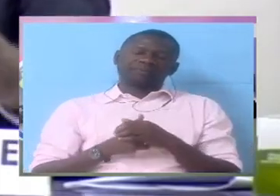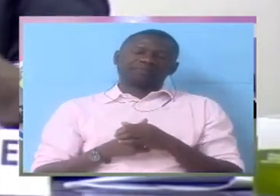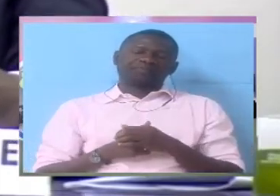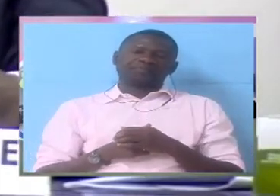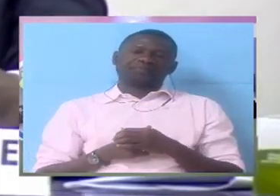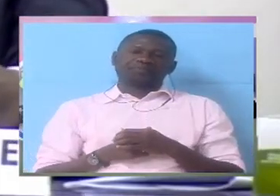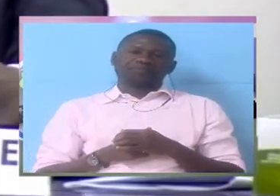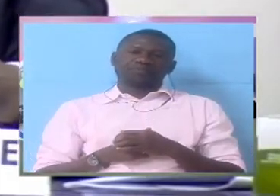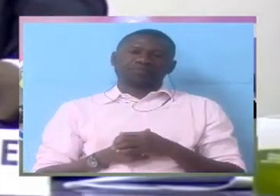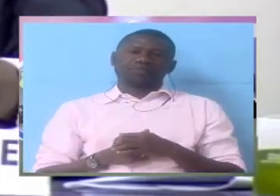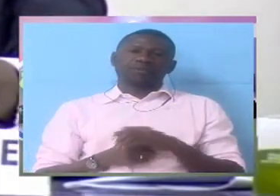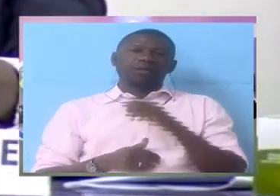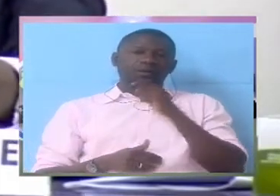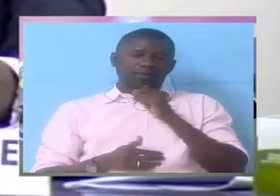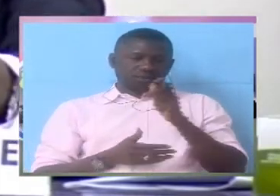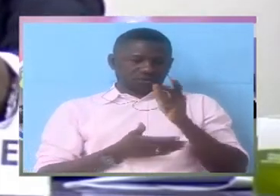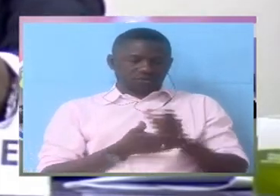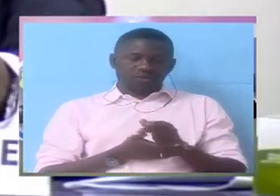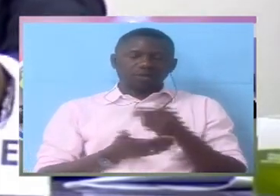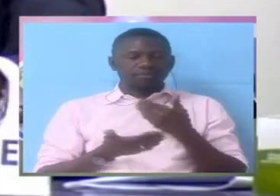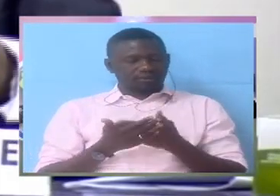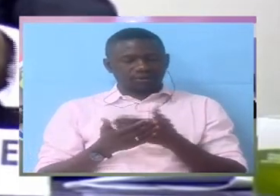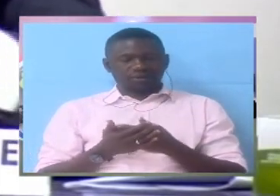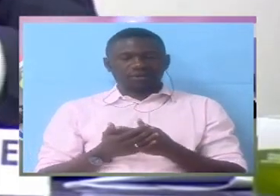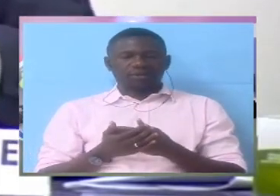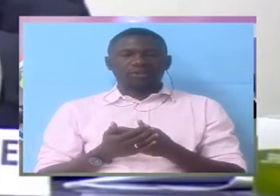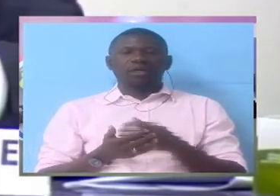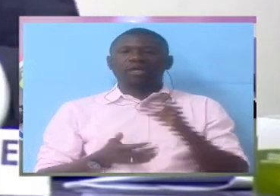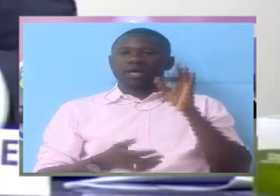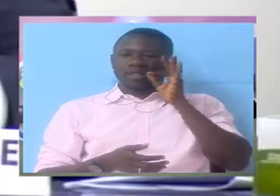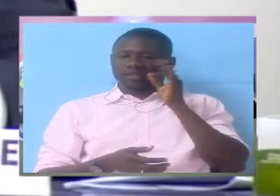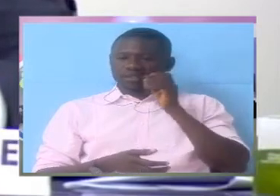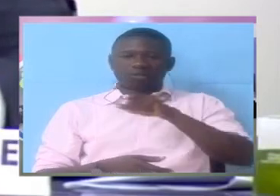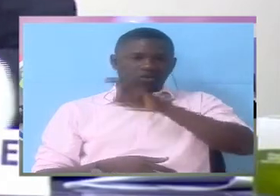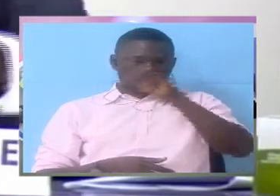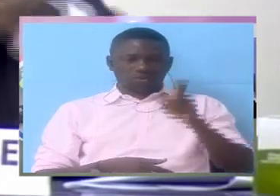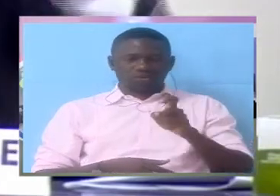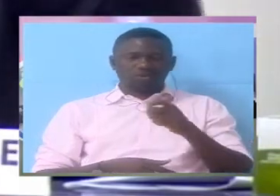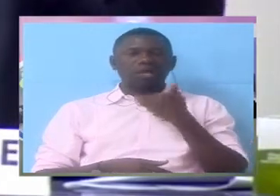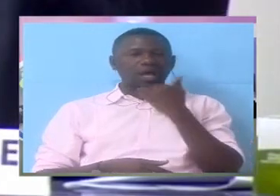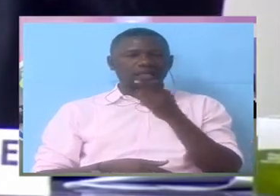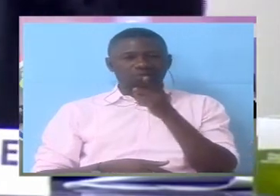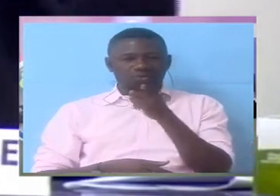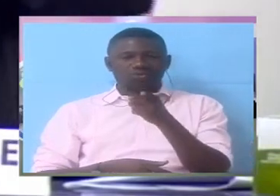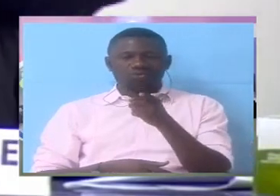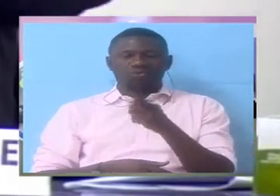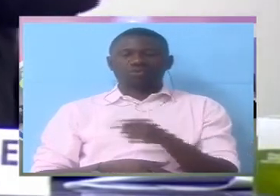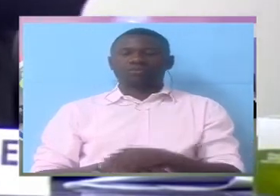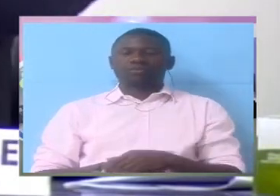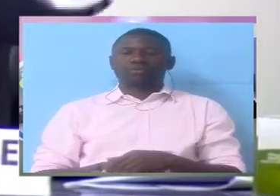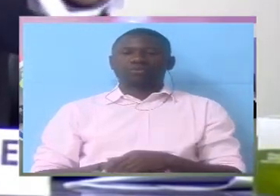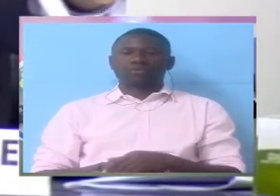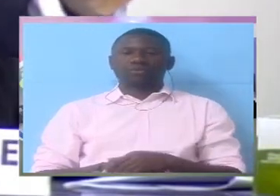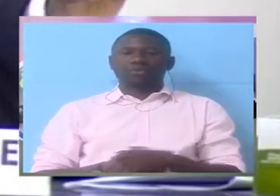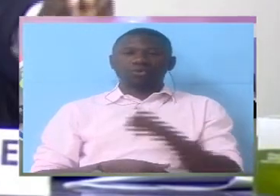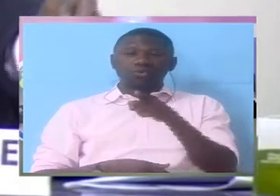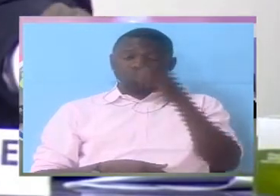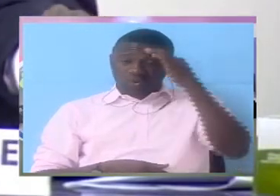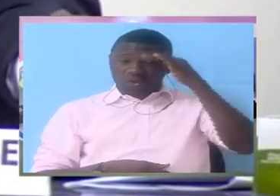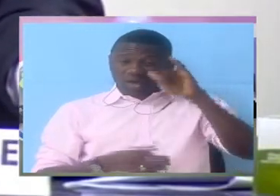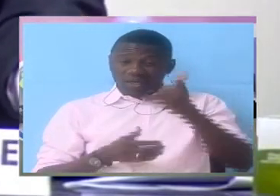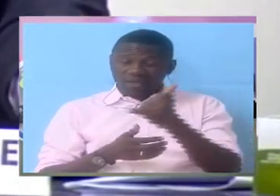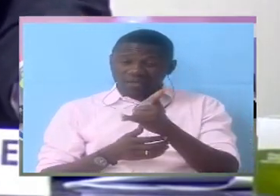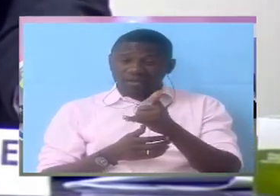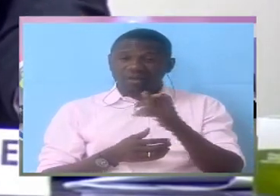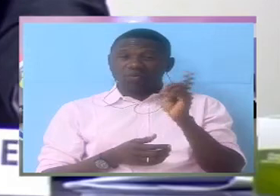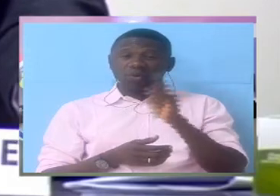question asked. Do you agree that what you told us 2 minutes ago is different